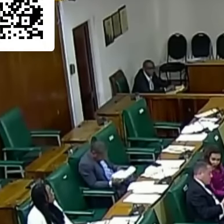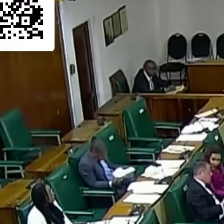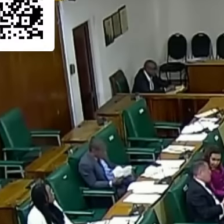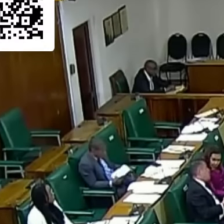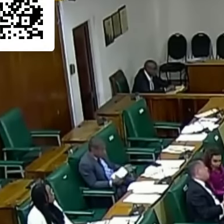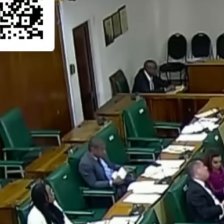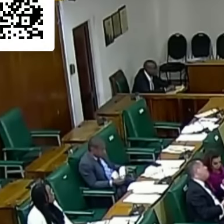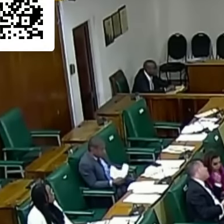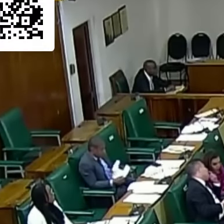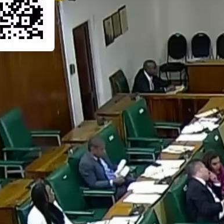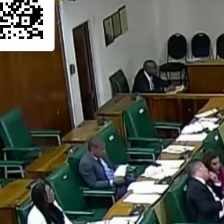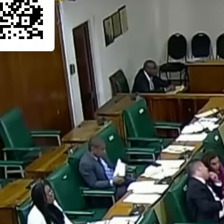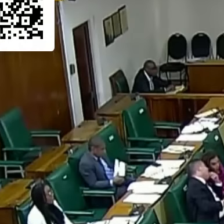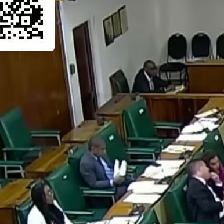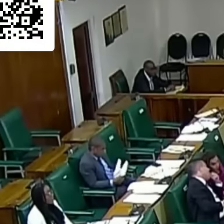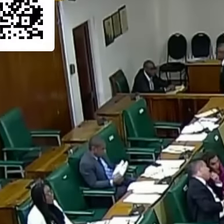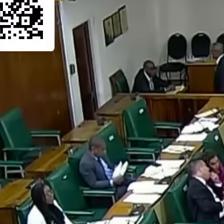You have the floor.